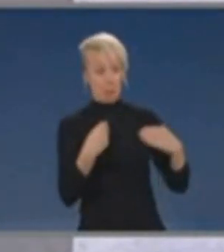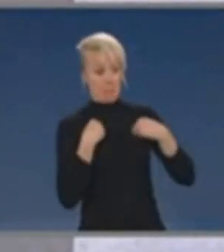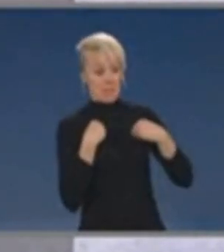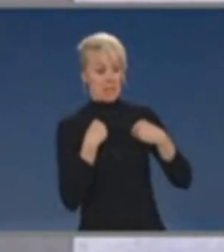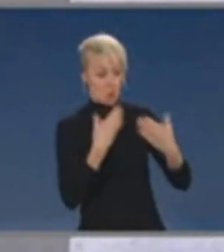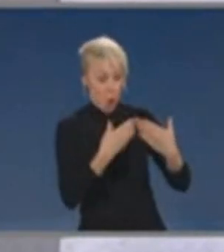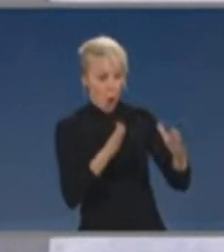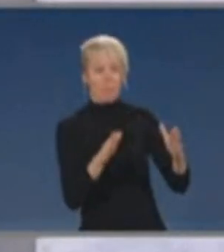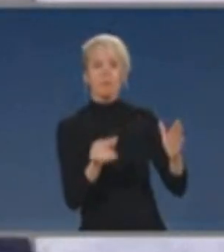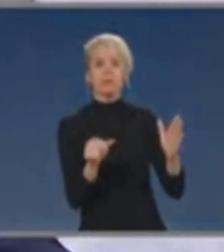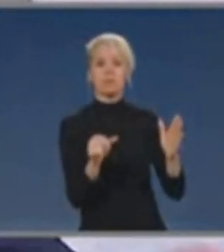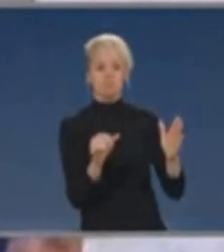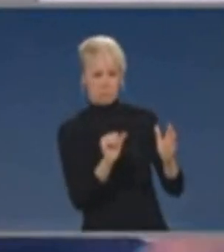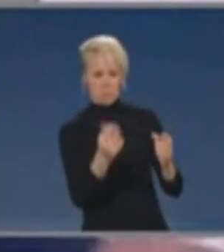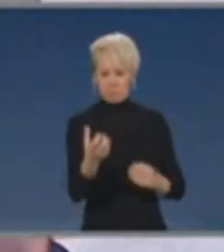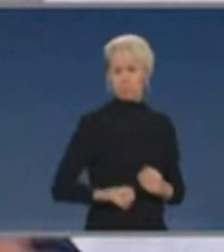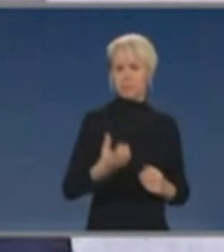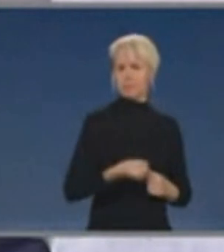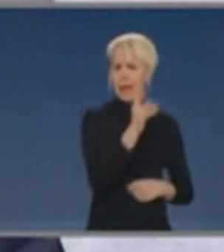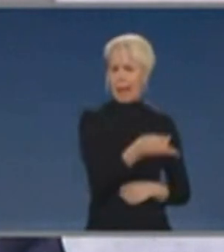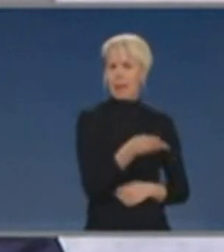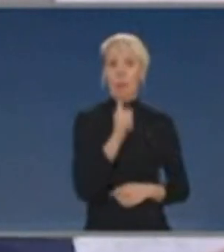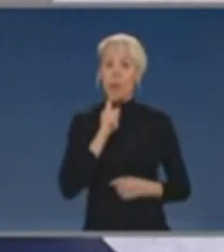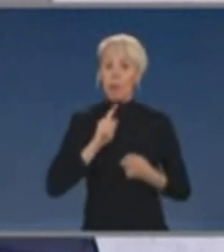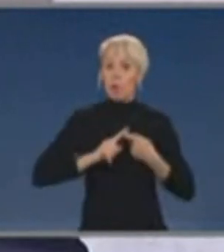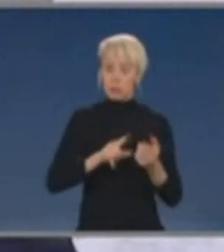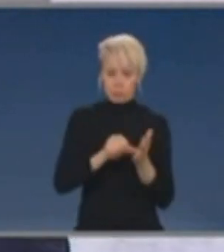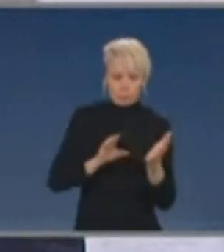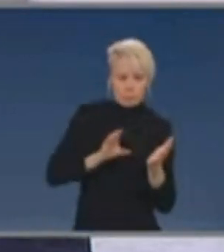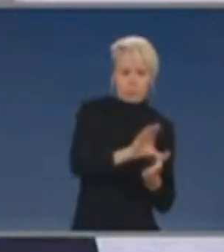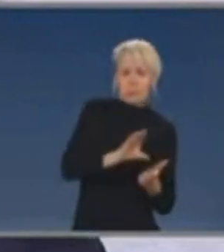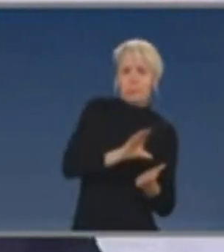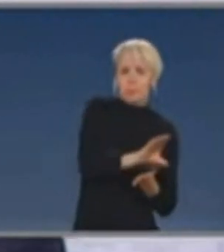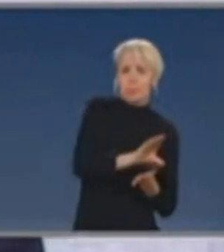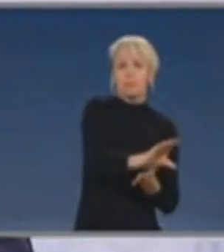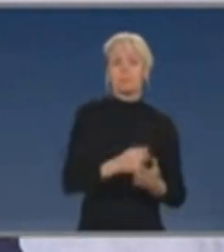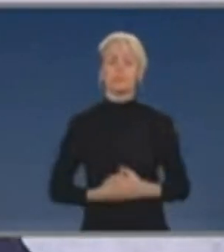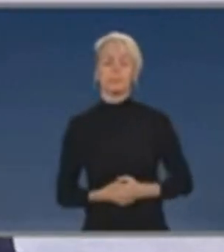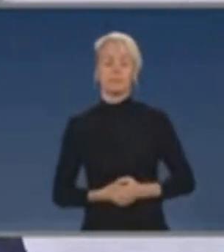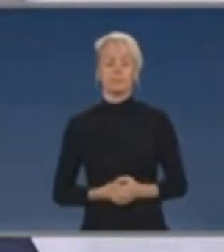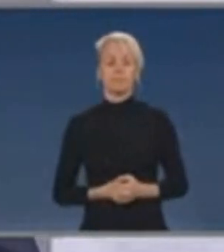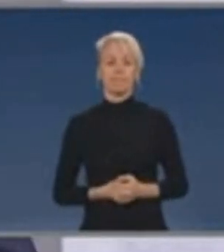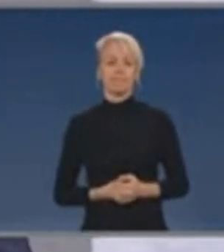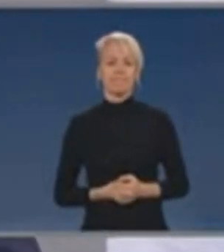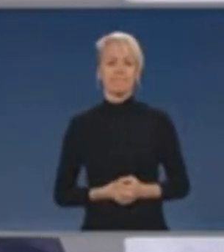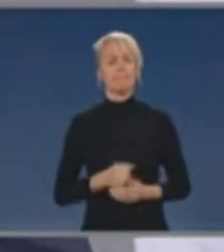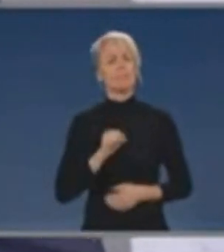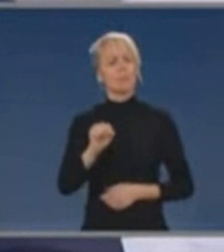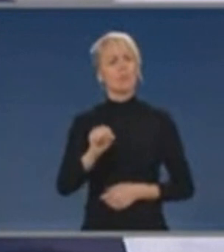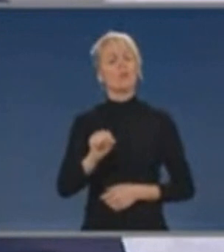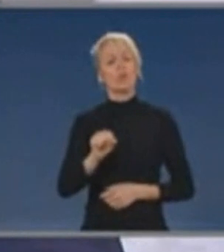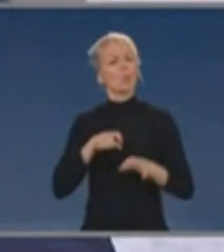months? Well, okay, let me make a couple. I've already really answered the last part of that question when I answered Mark's question. It's the same